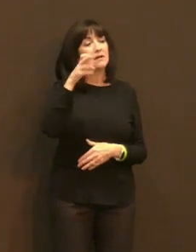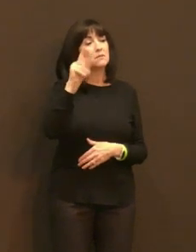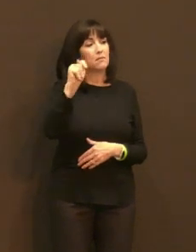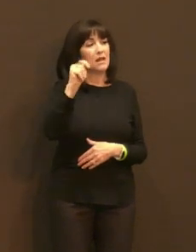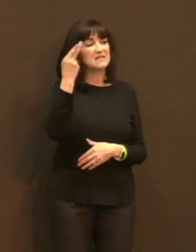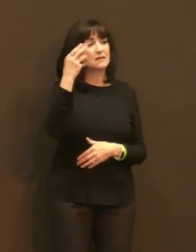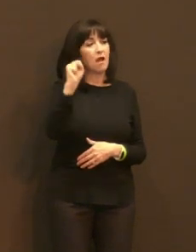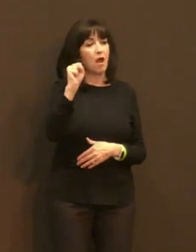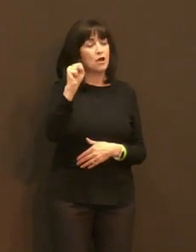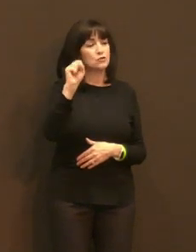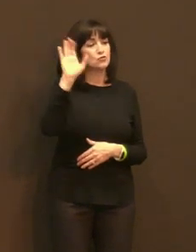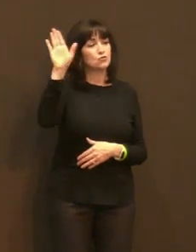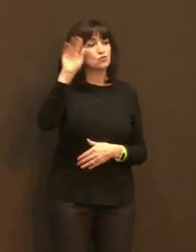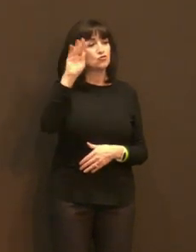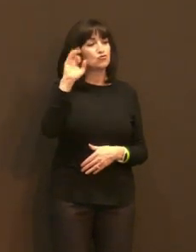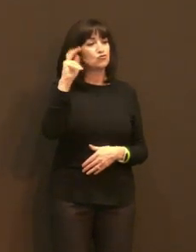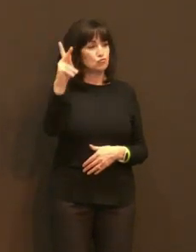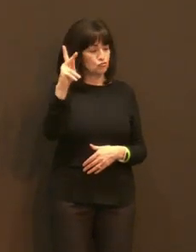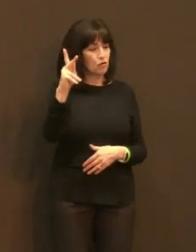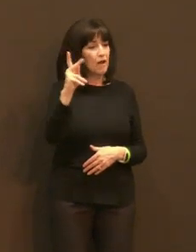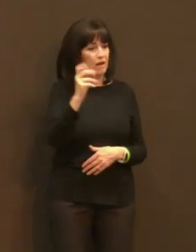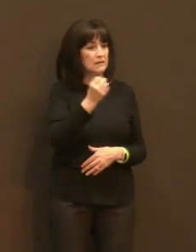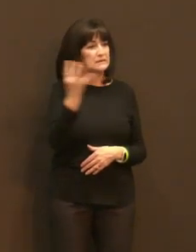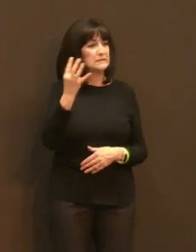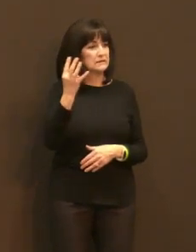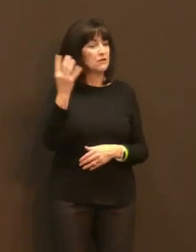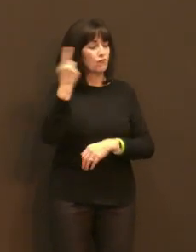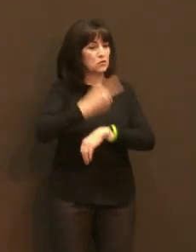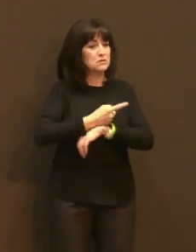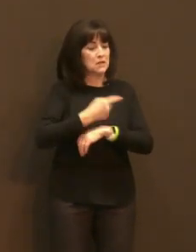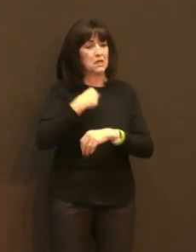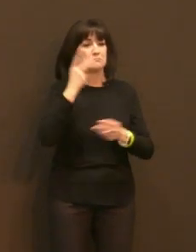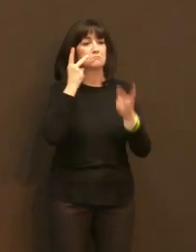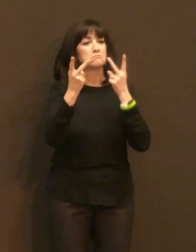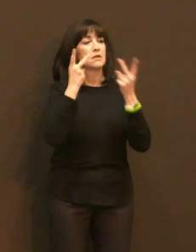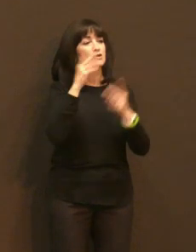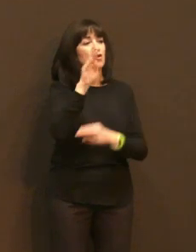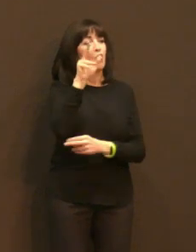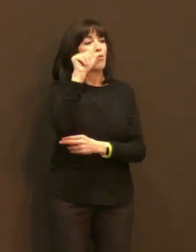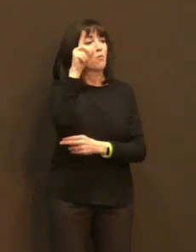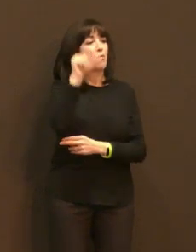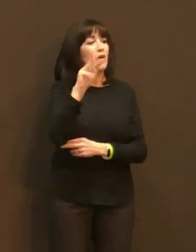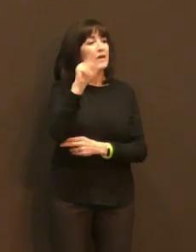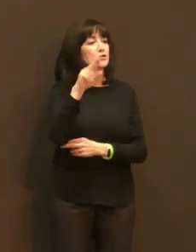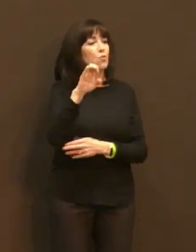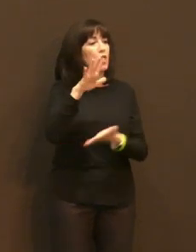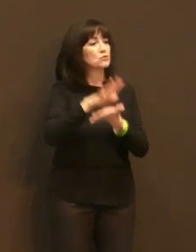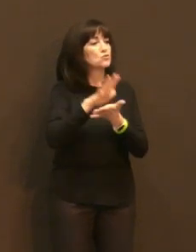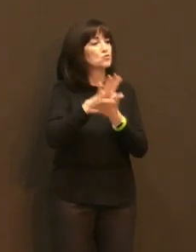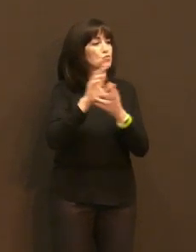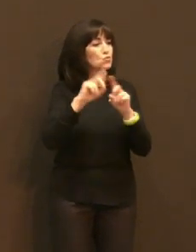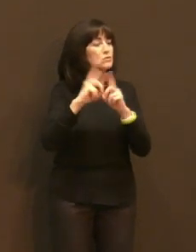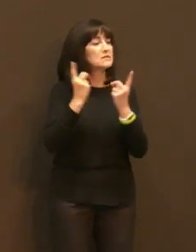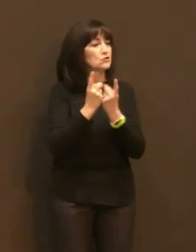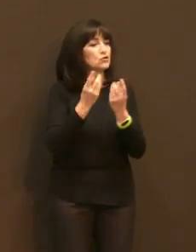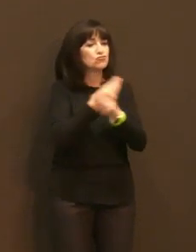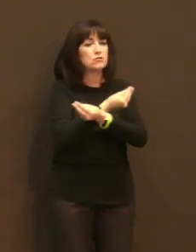and several days I saw Brandywine School District handing out notepads